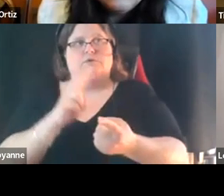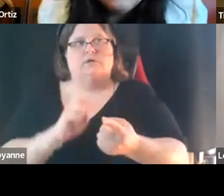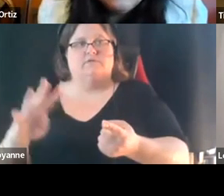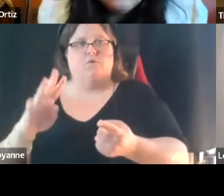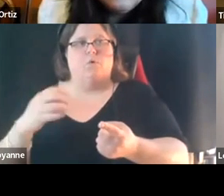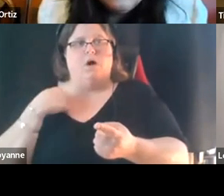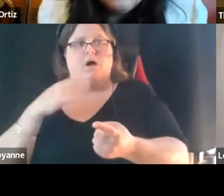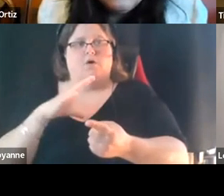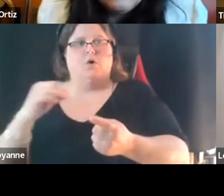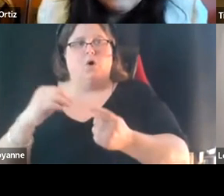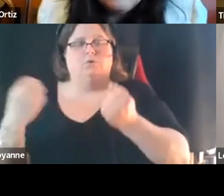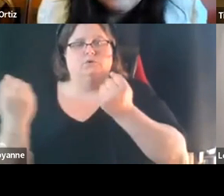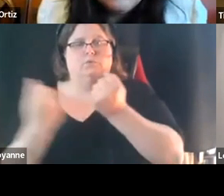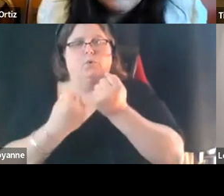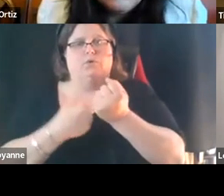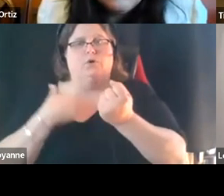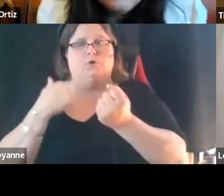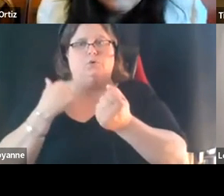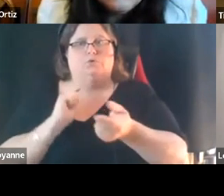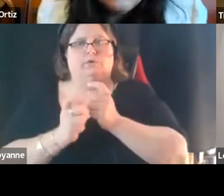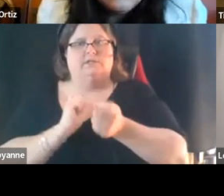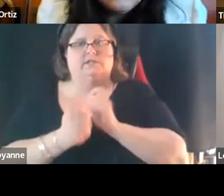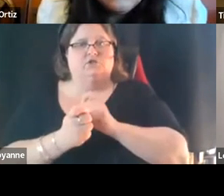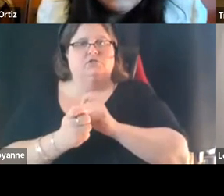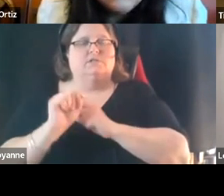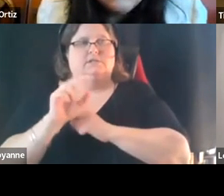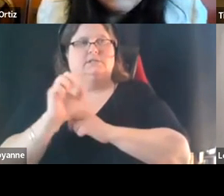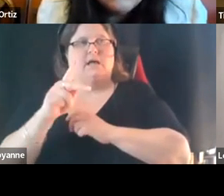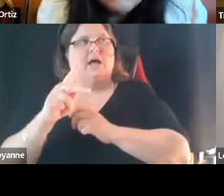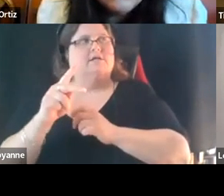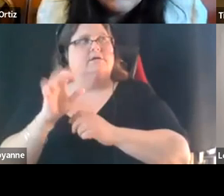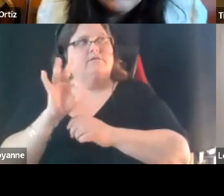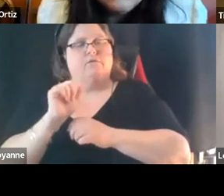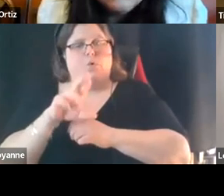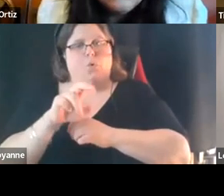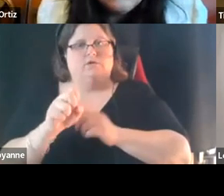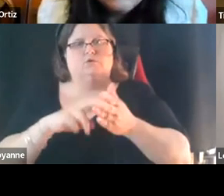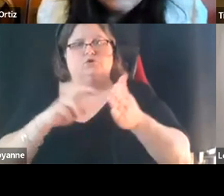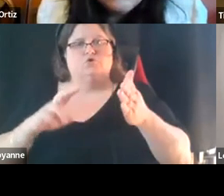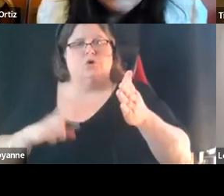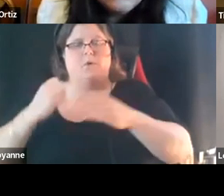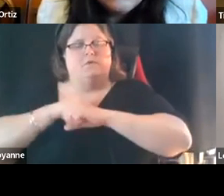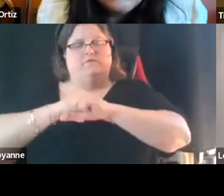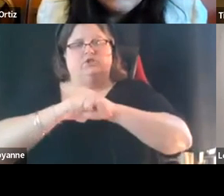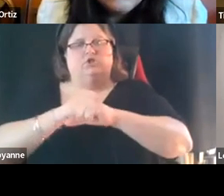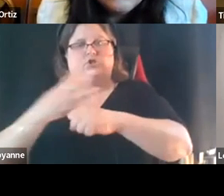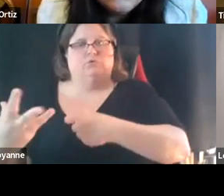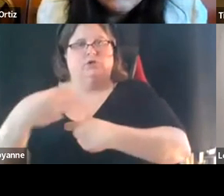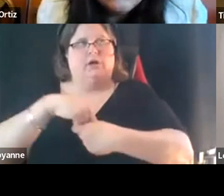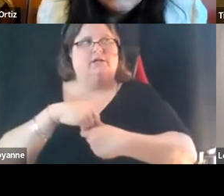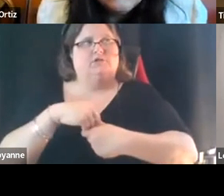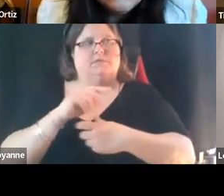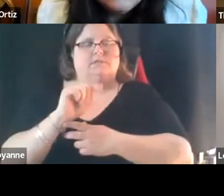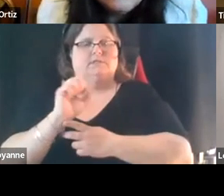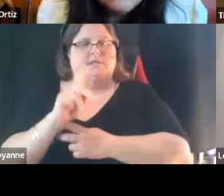co-convened the Youth Transitions Task Force, which is a dropout prevention and re-engagement task force. And we've seen a lot